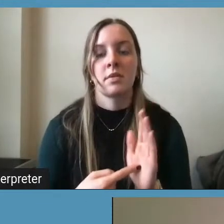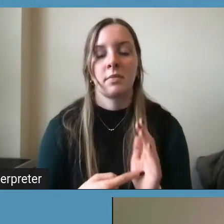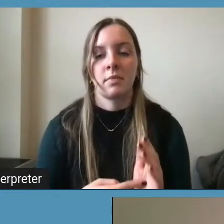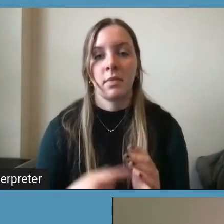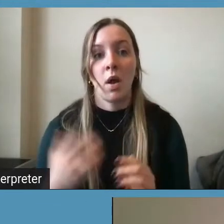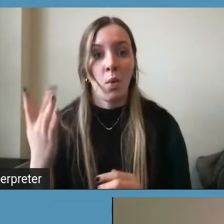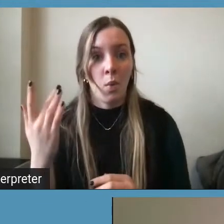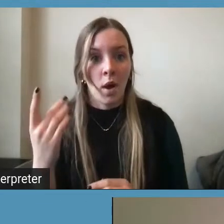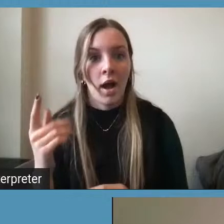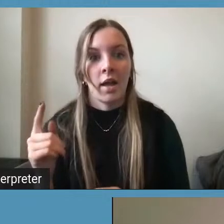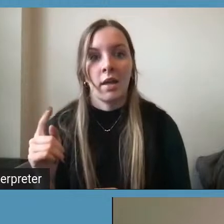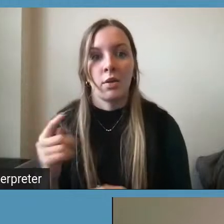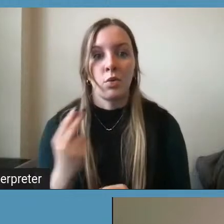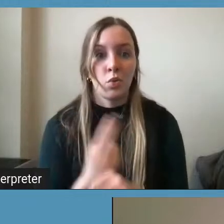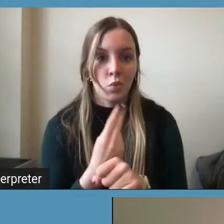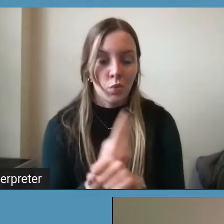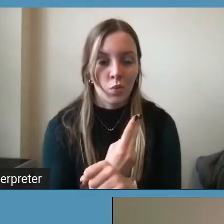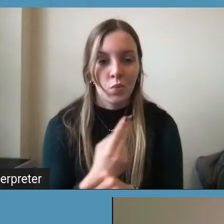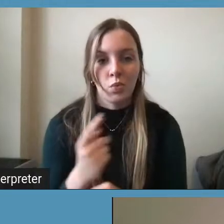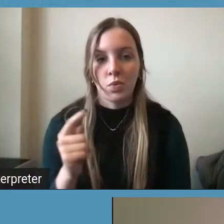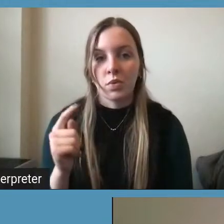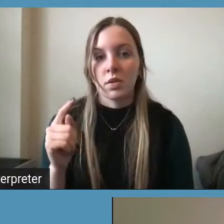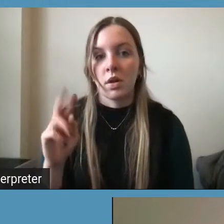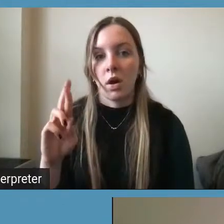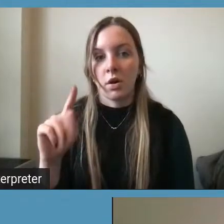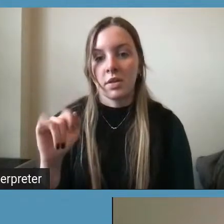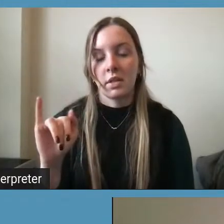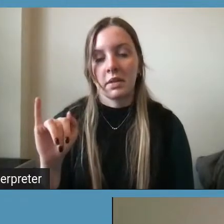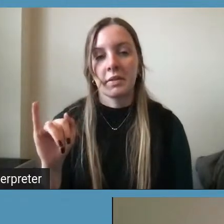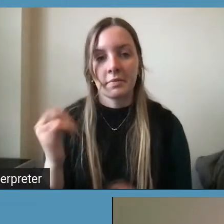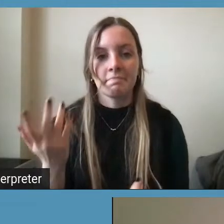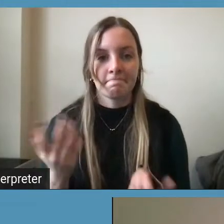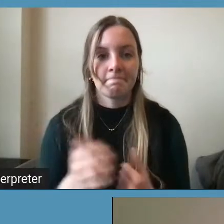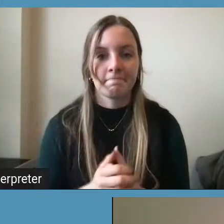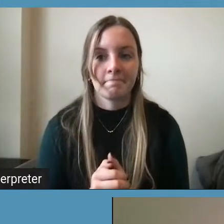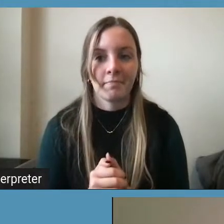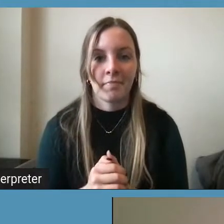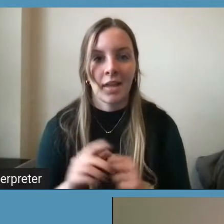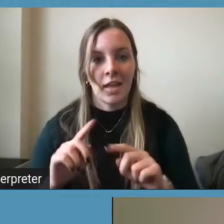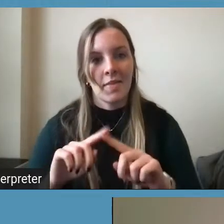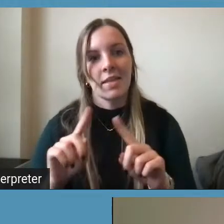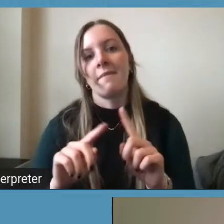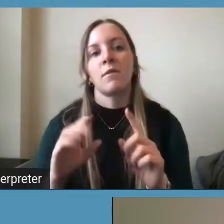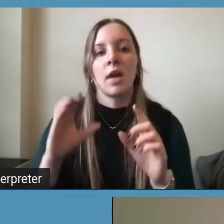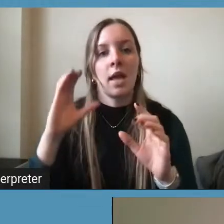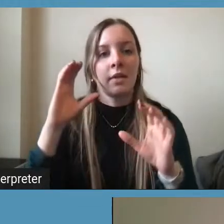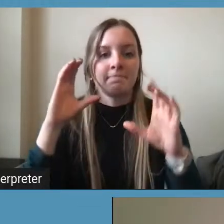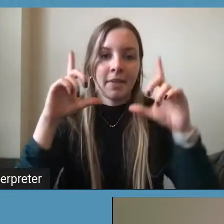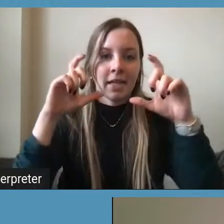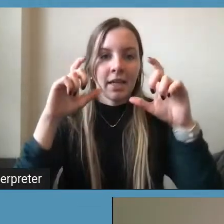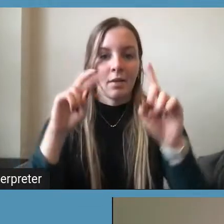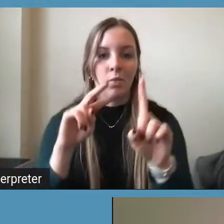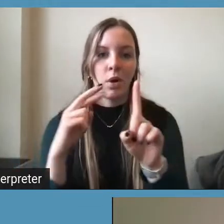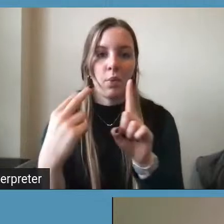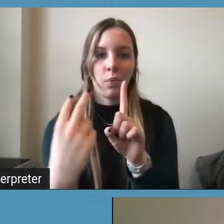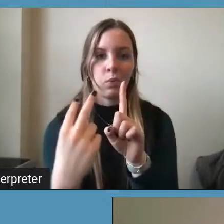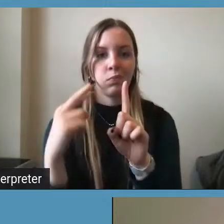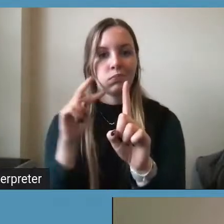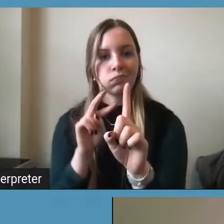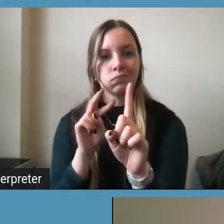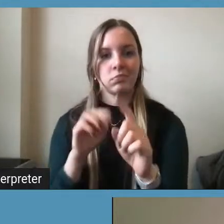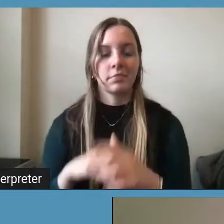talking 35 to 50 images for each RTI. So each camera position, that's what we're shooting. And one